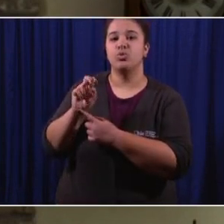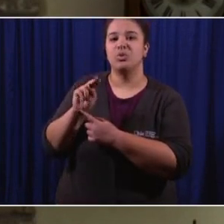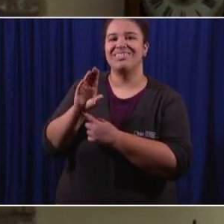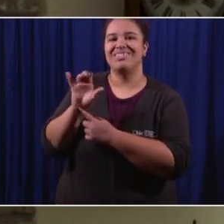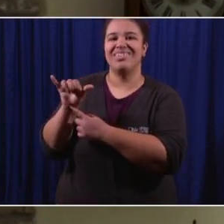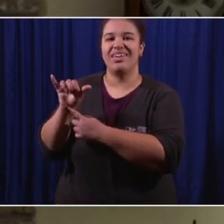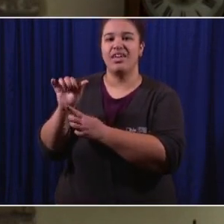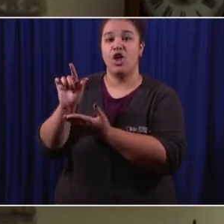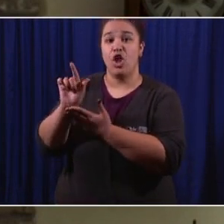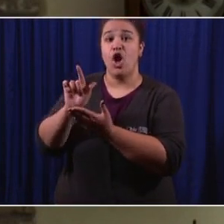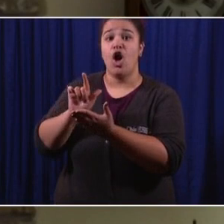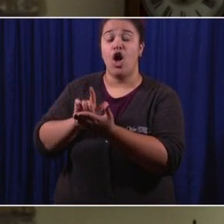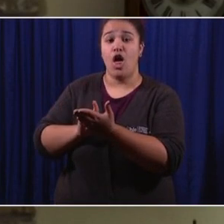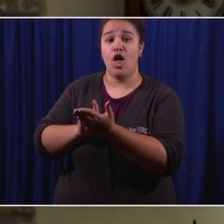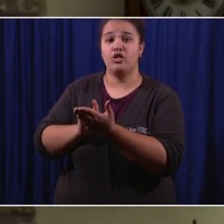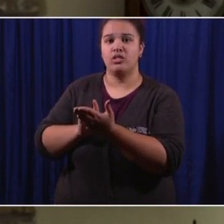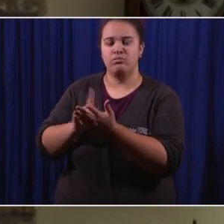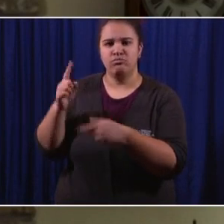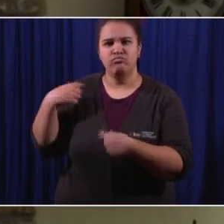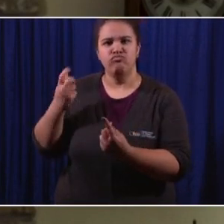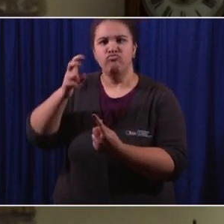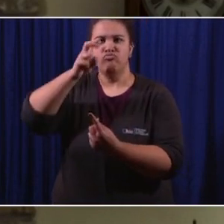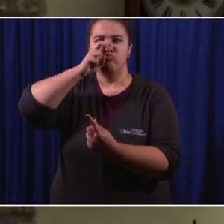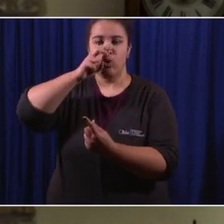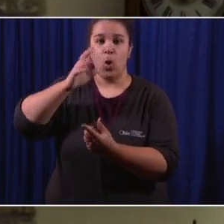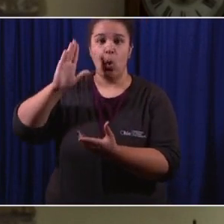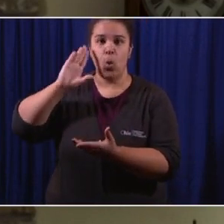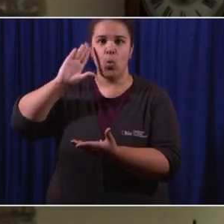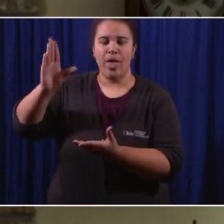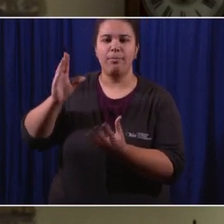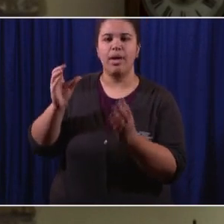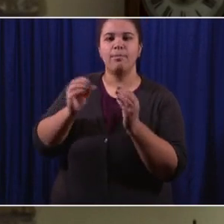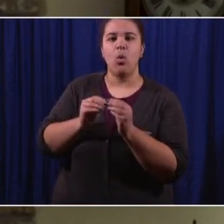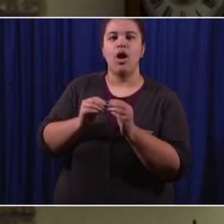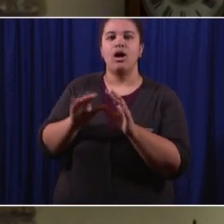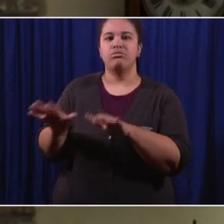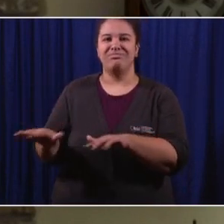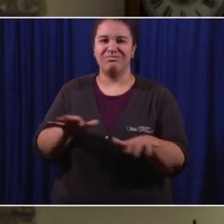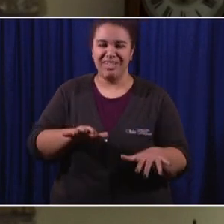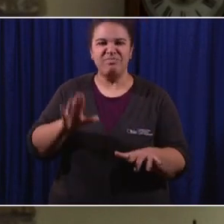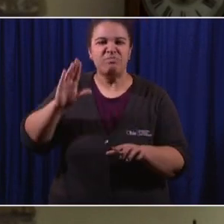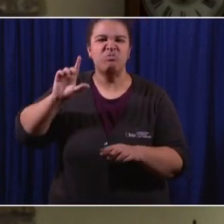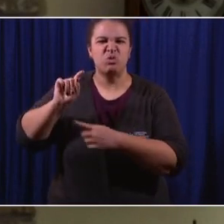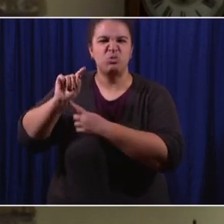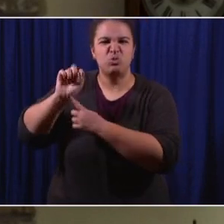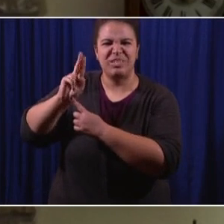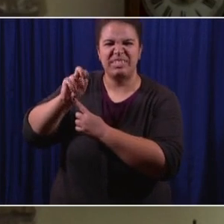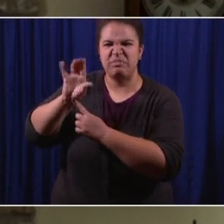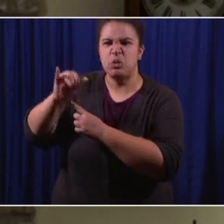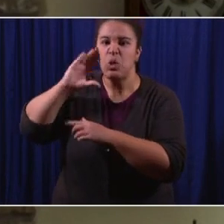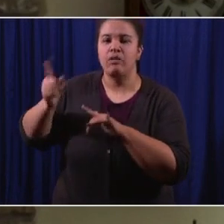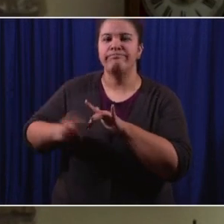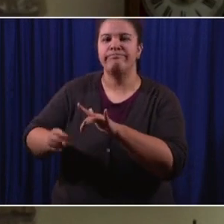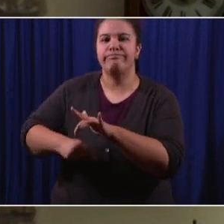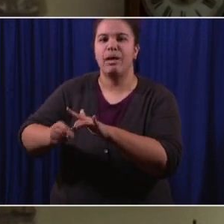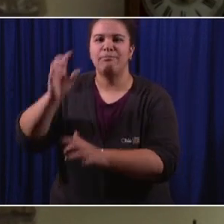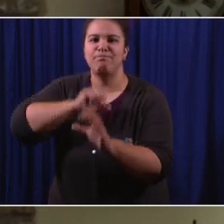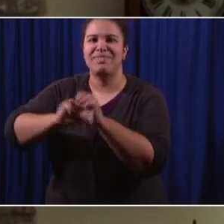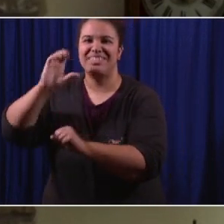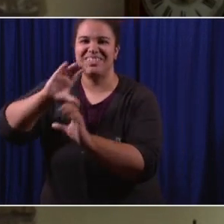possibly requiring districts with kids who are feeling ill to offer the option of virtual learning whenever they need, just so kids